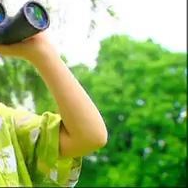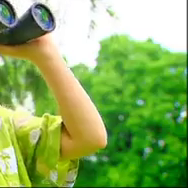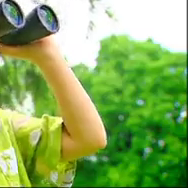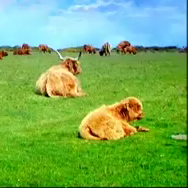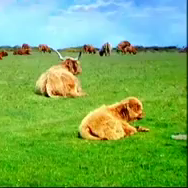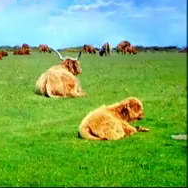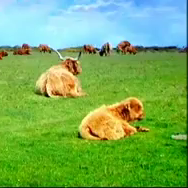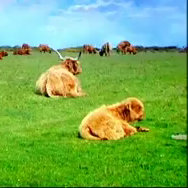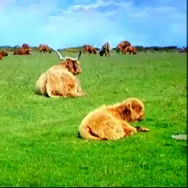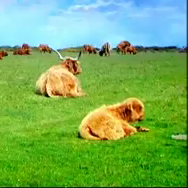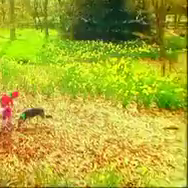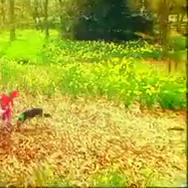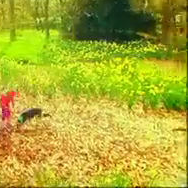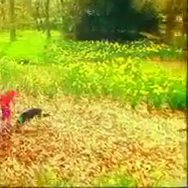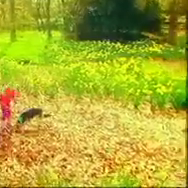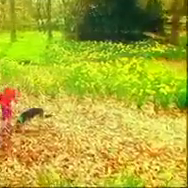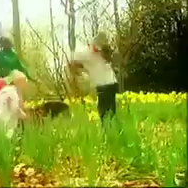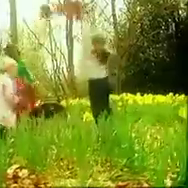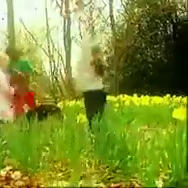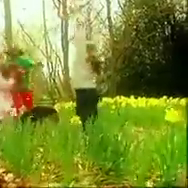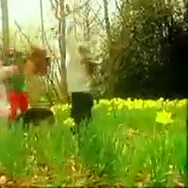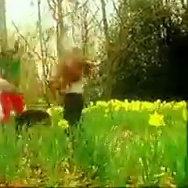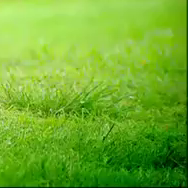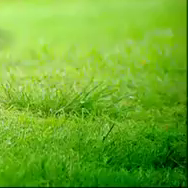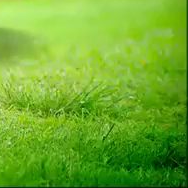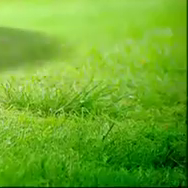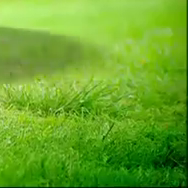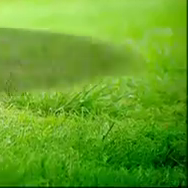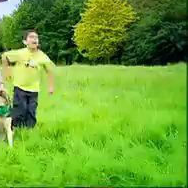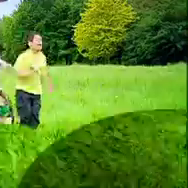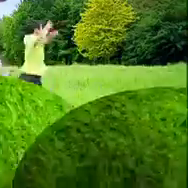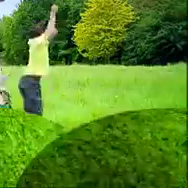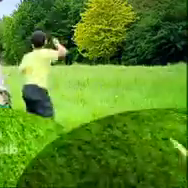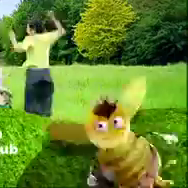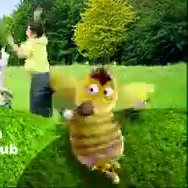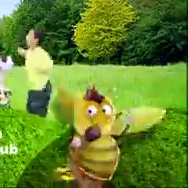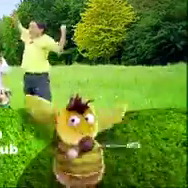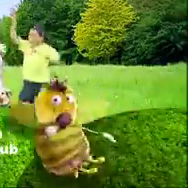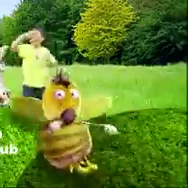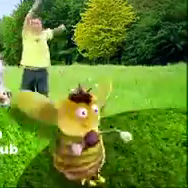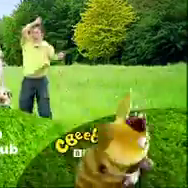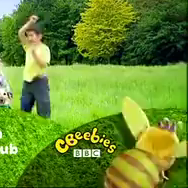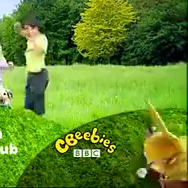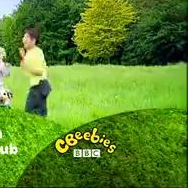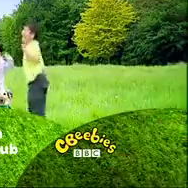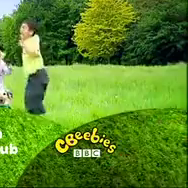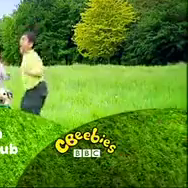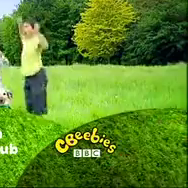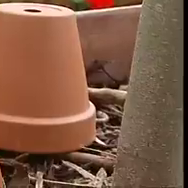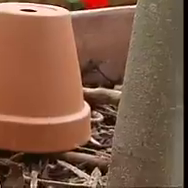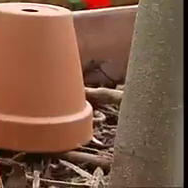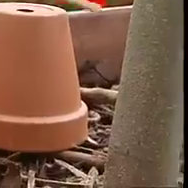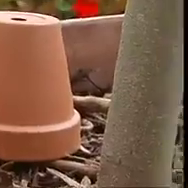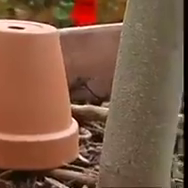Be part of the Green Balloon Club with Eco Babies! Sundays at 9 on CBeebies.